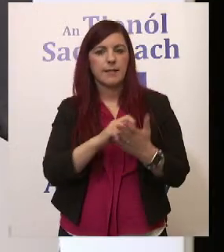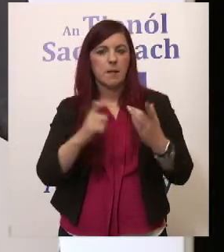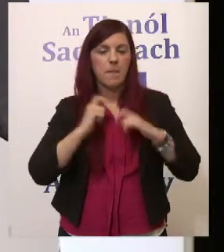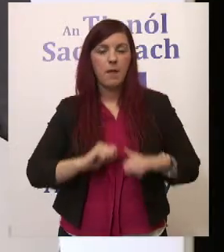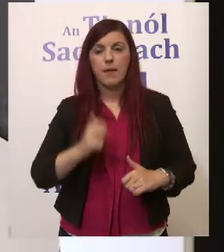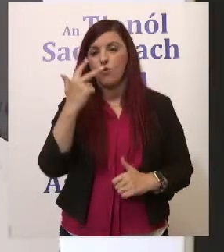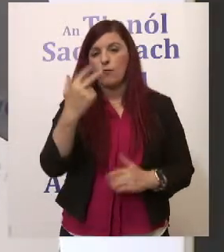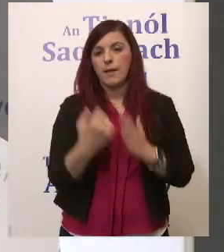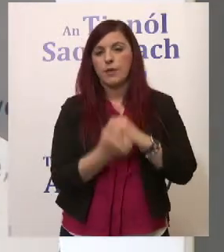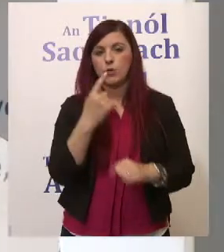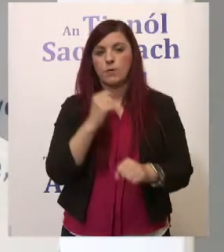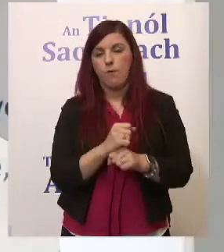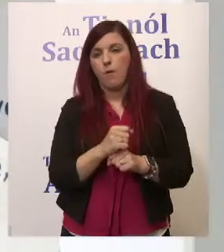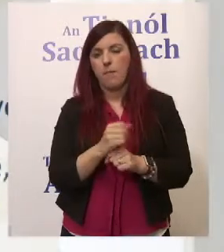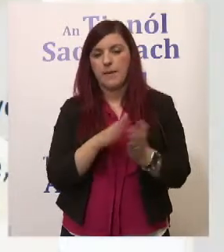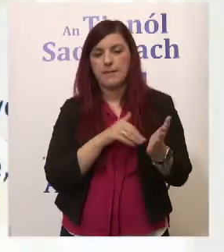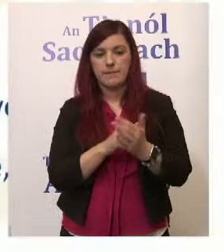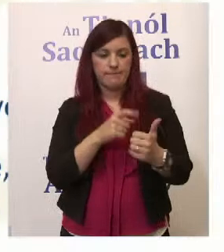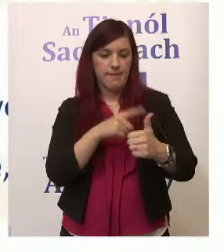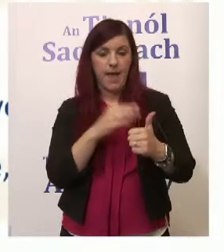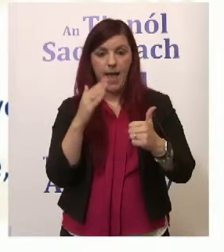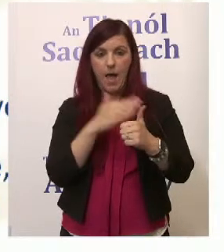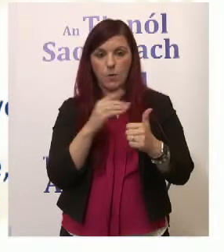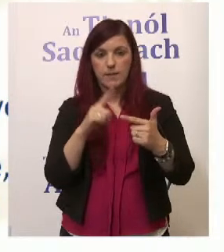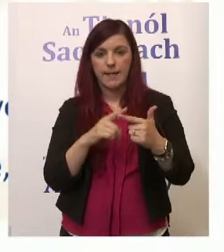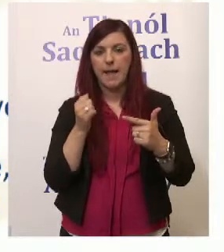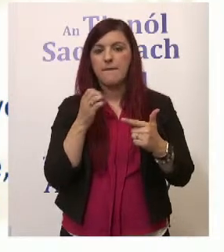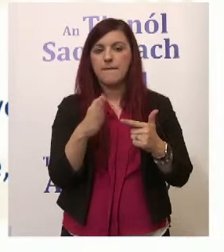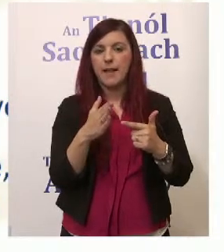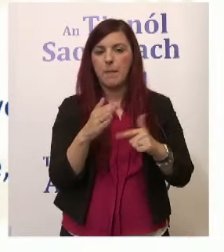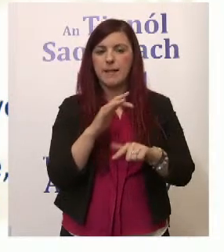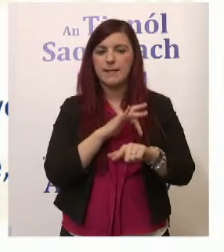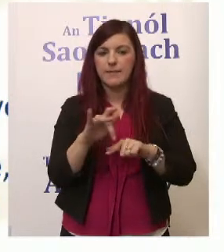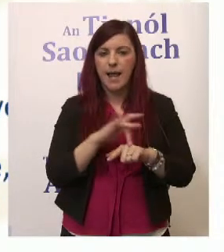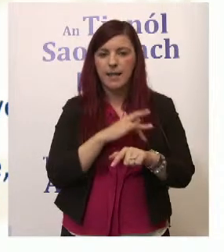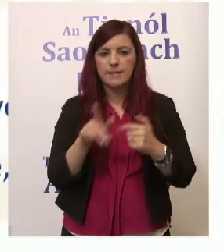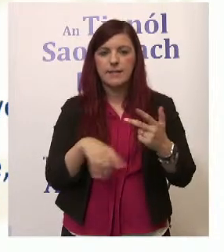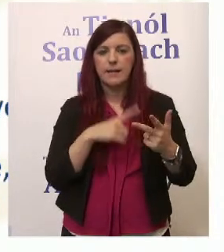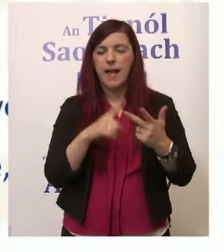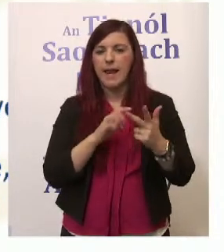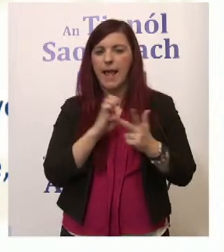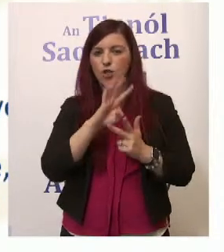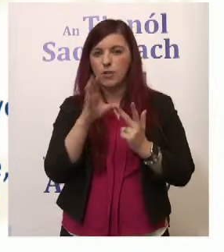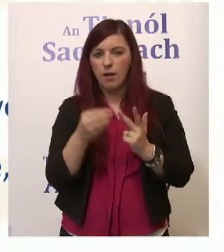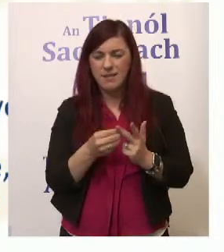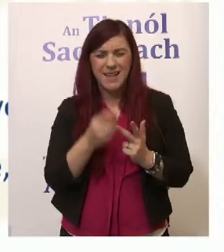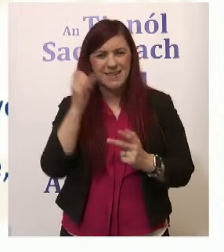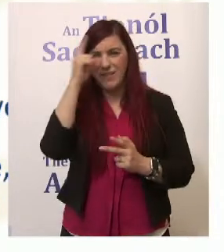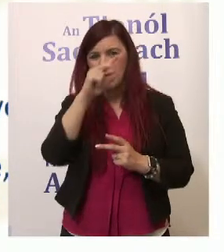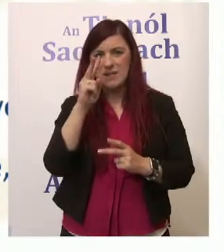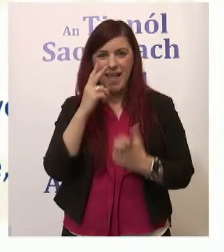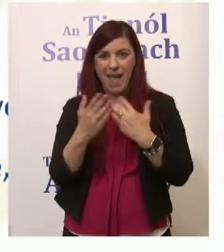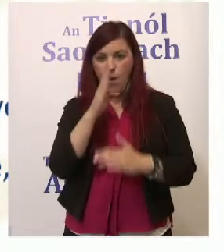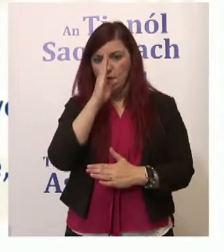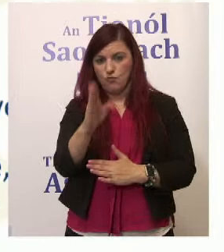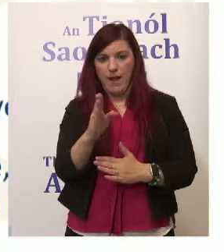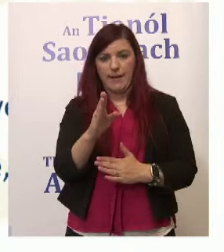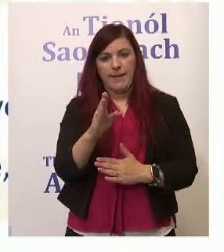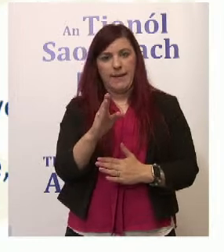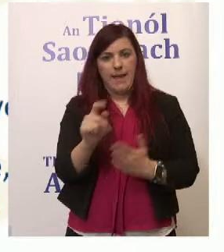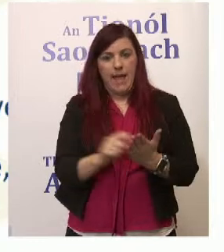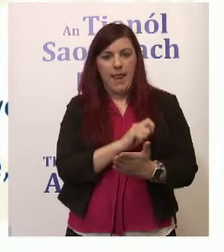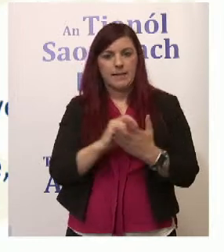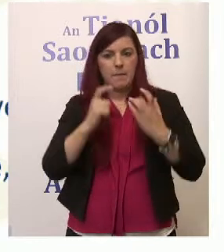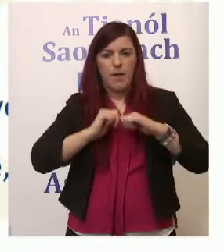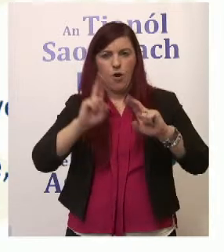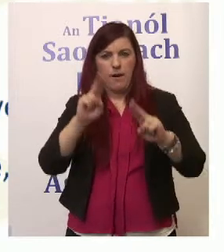now. There's housing availability for talent and energy costs and security. It is very hard to see how directly elected mayors will tackle